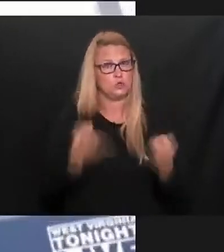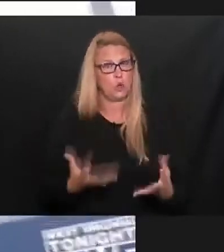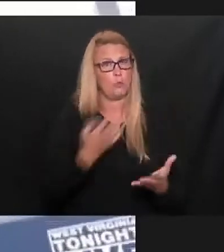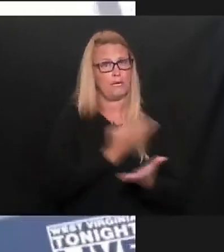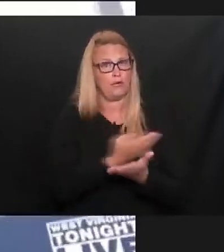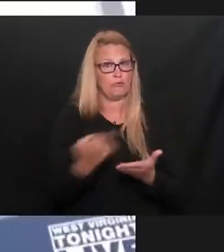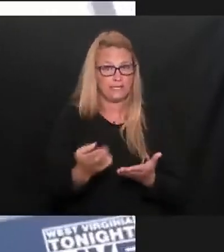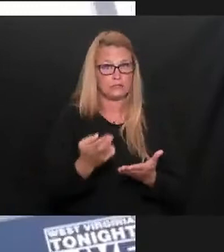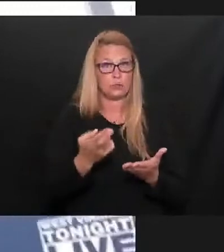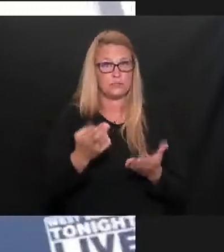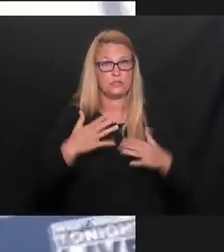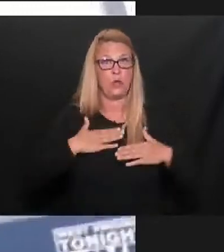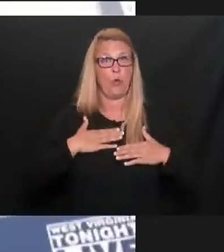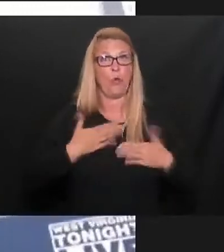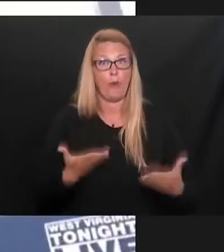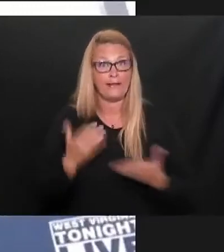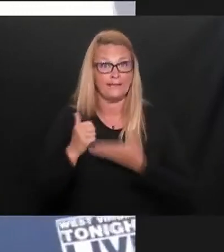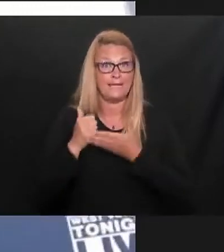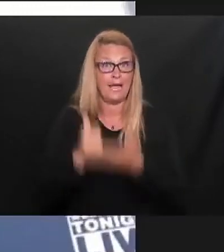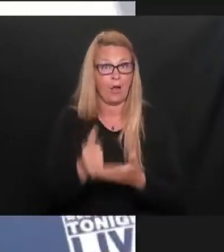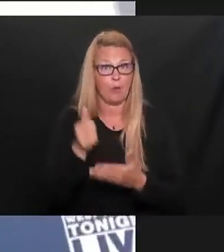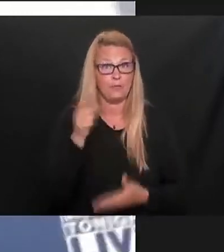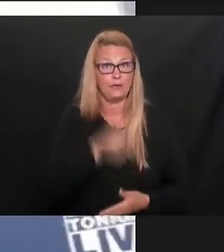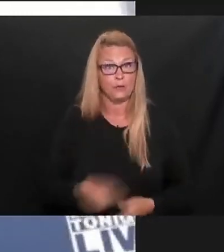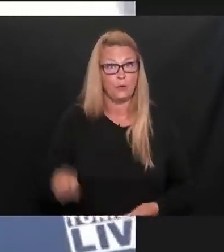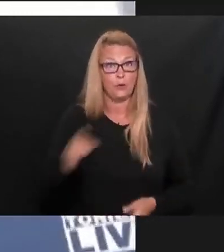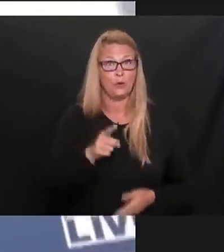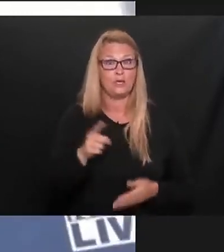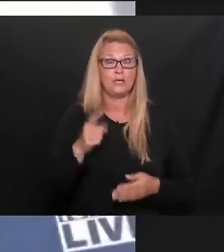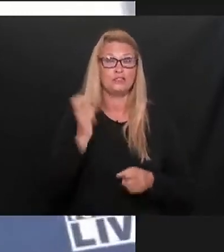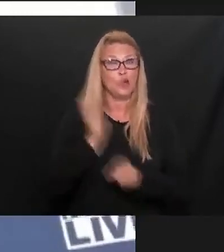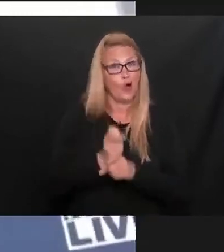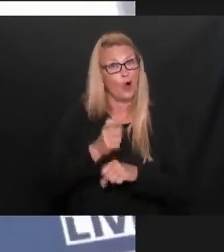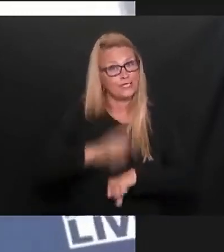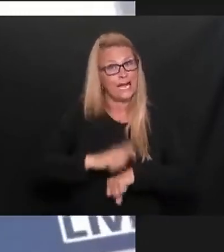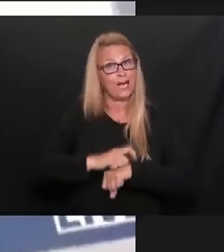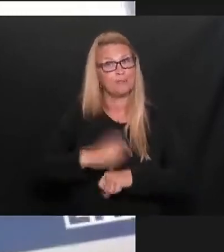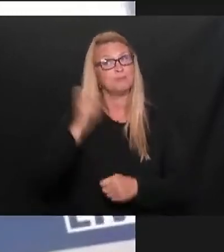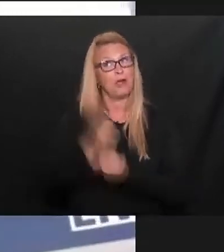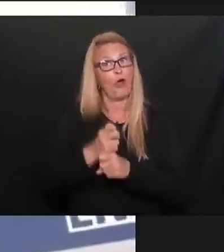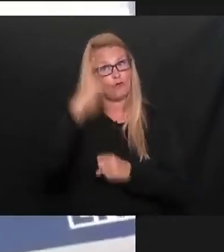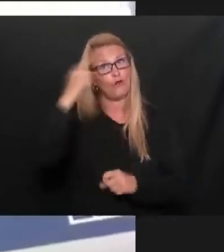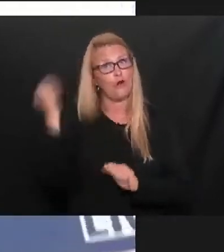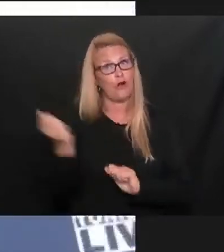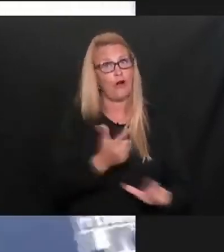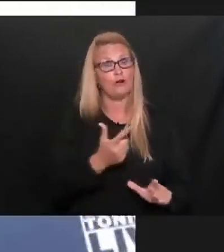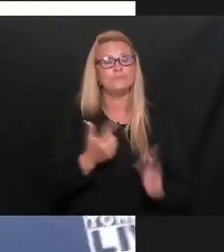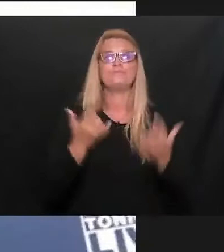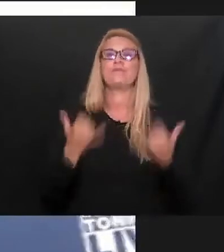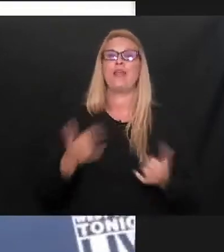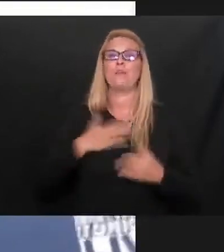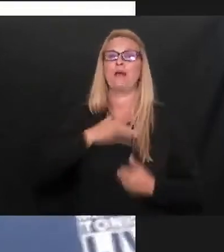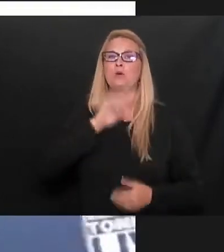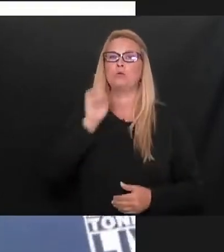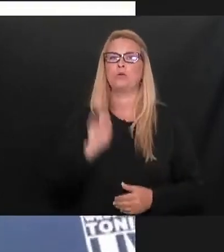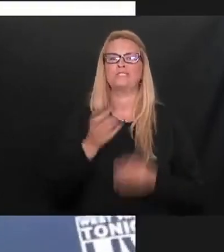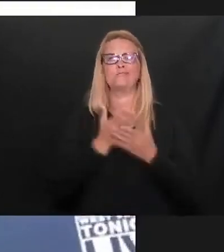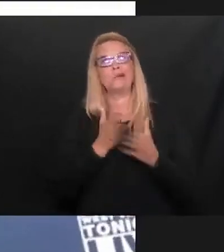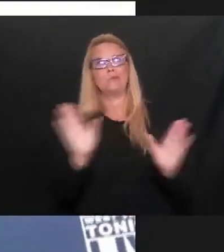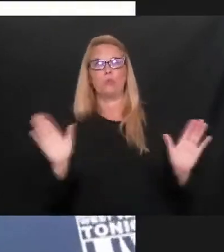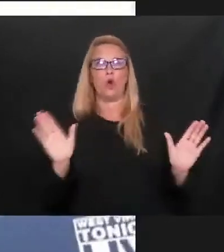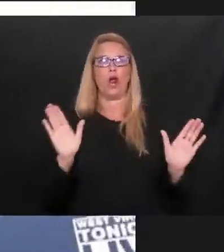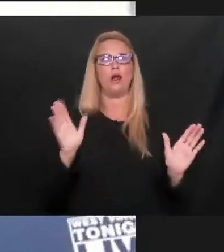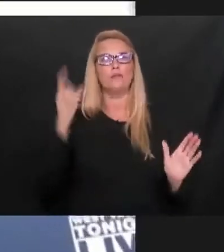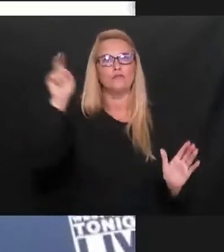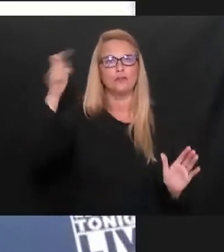state, people willing to help and get you through the tough times. It's been tough on all of us. Now my question, and this is kind of a broad question, Governor,